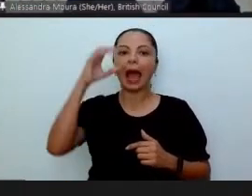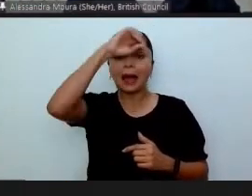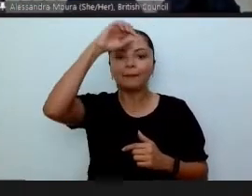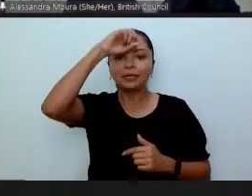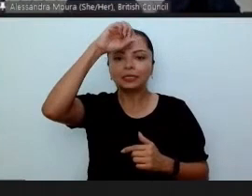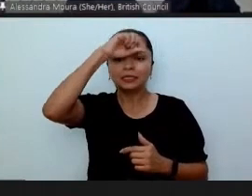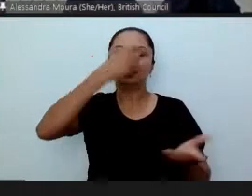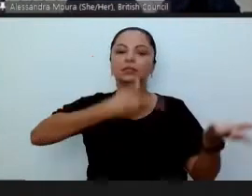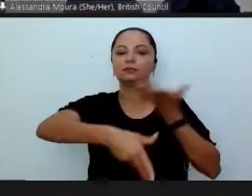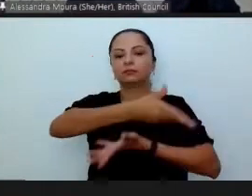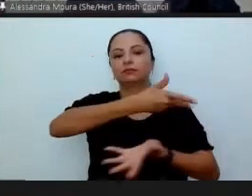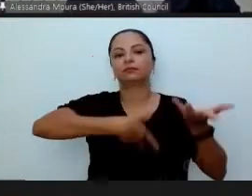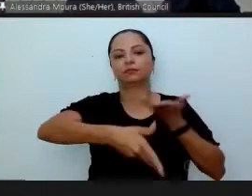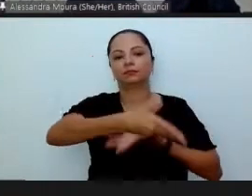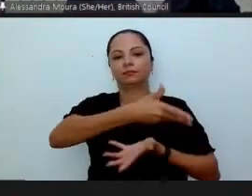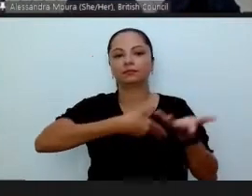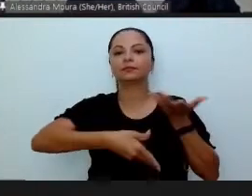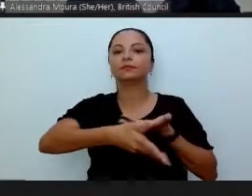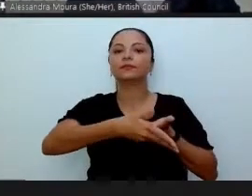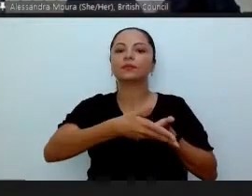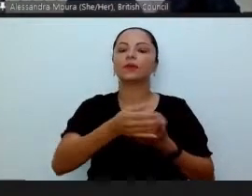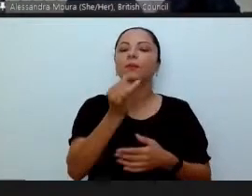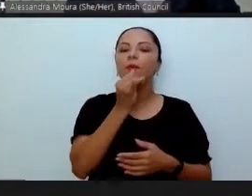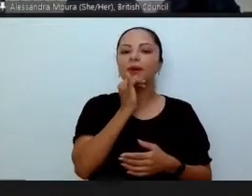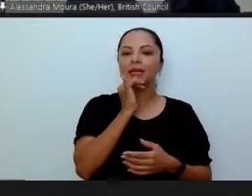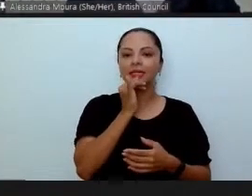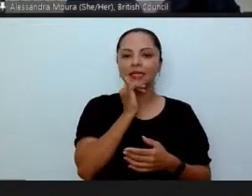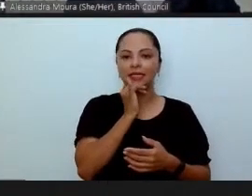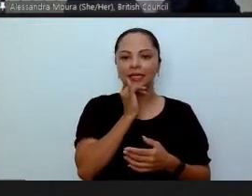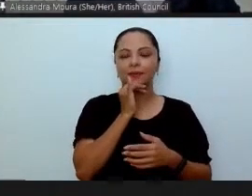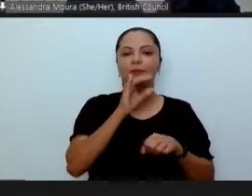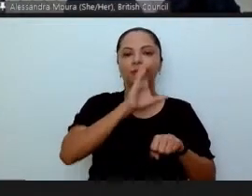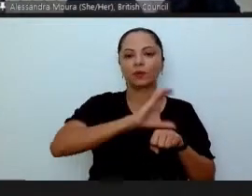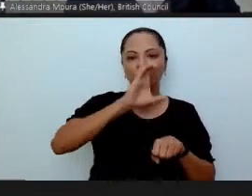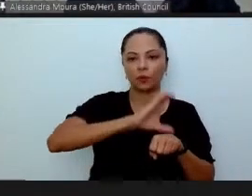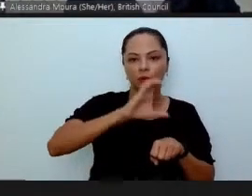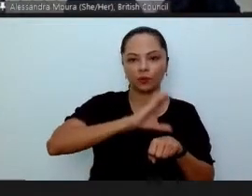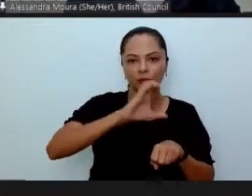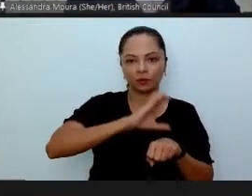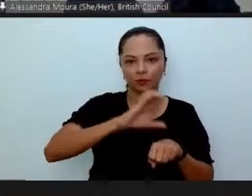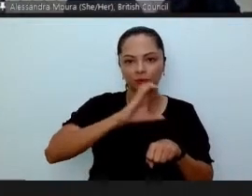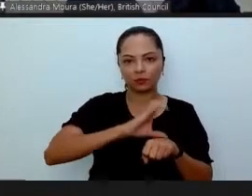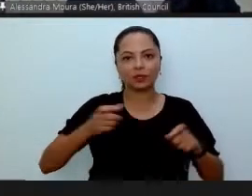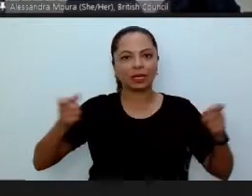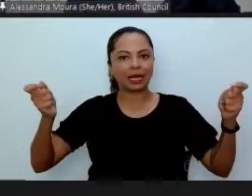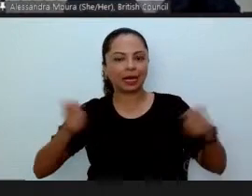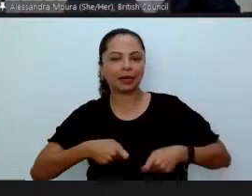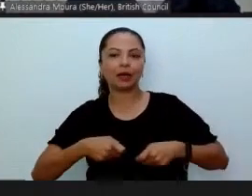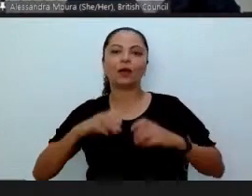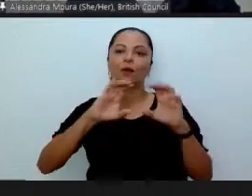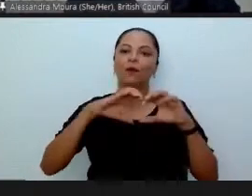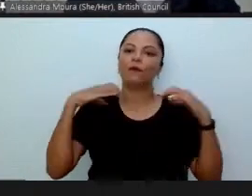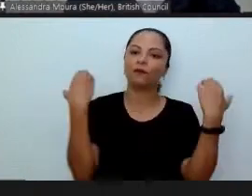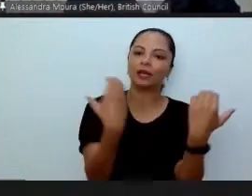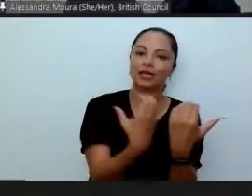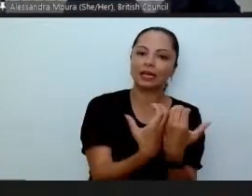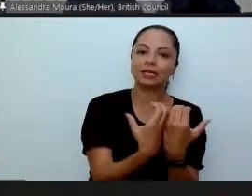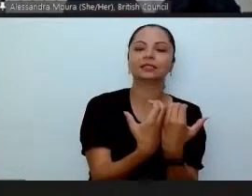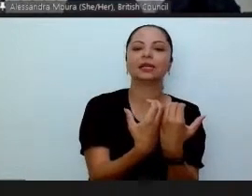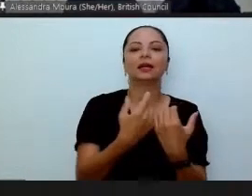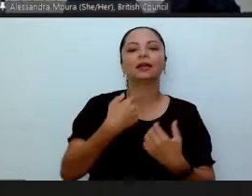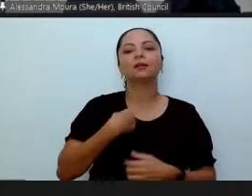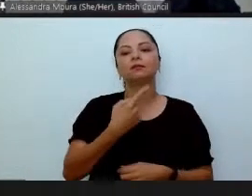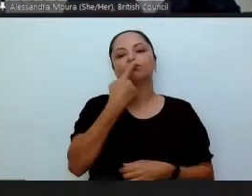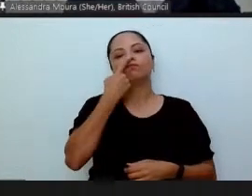for example, from in-service training courses, from conferences. I'm a conference junkie. I love conferences. I